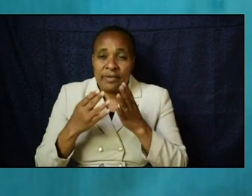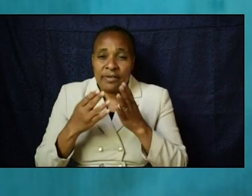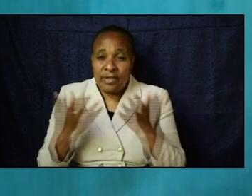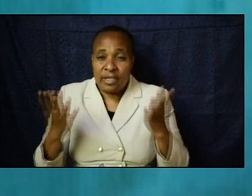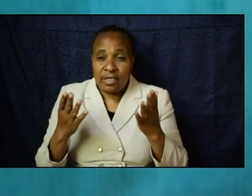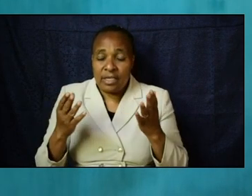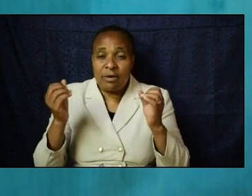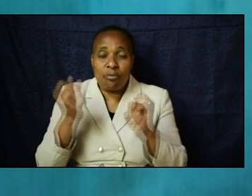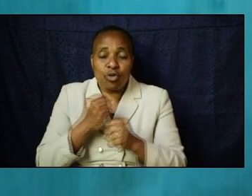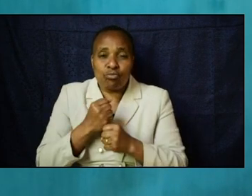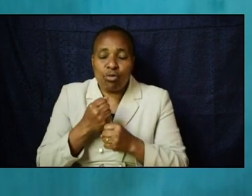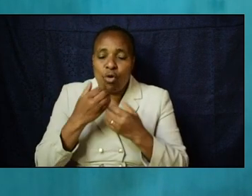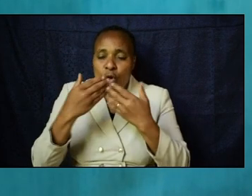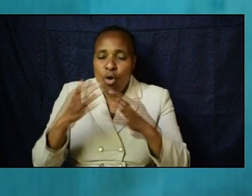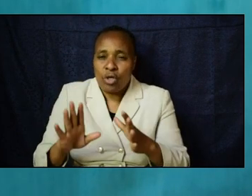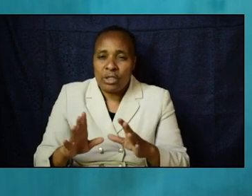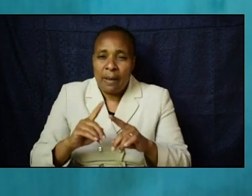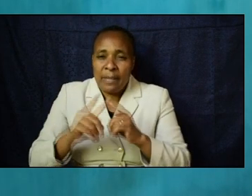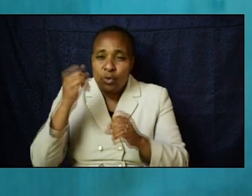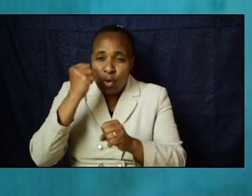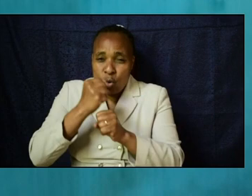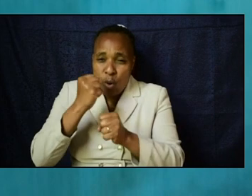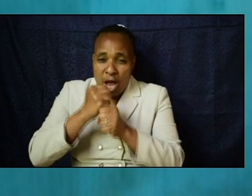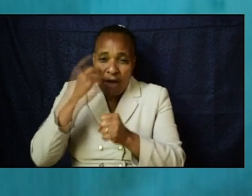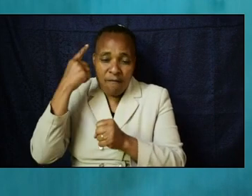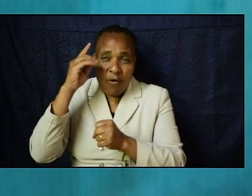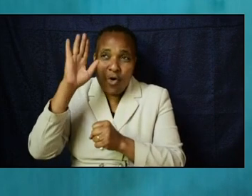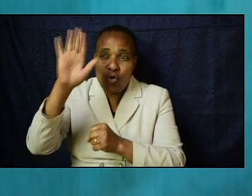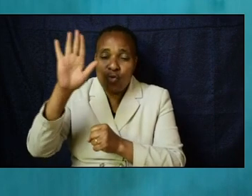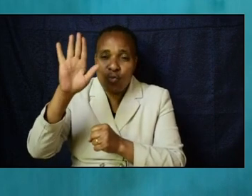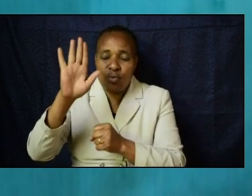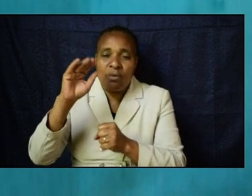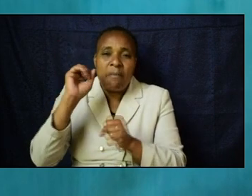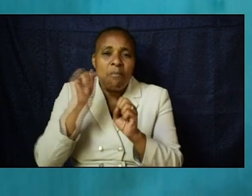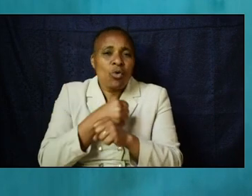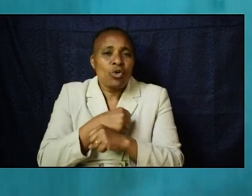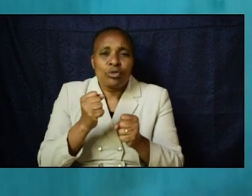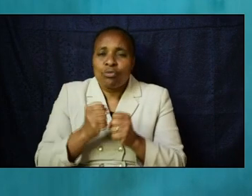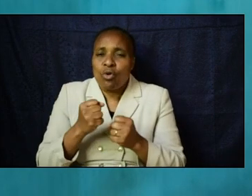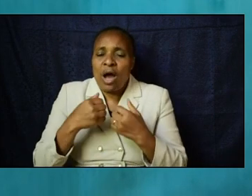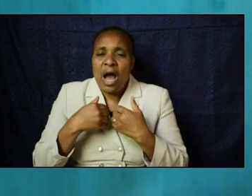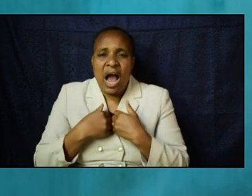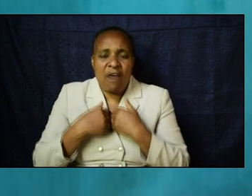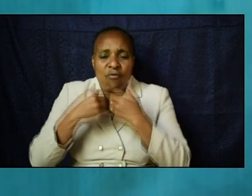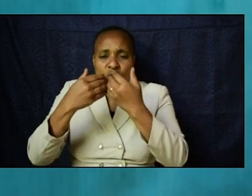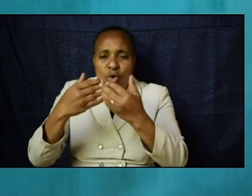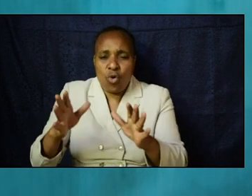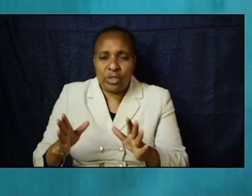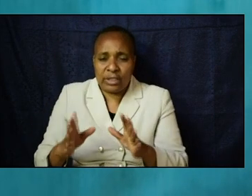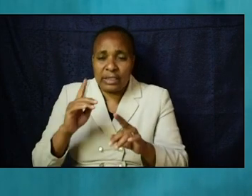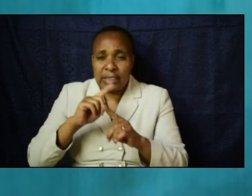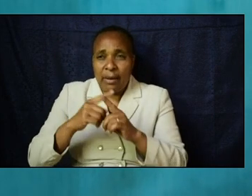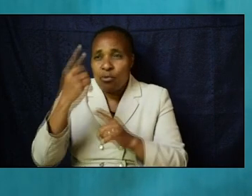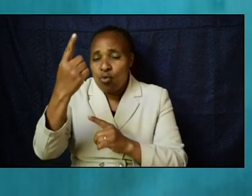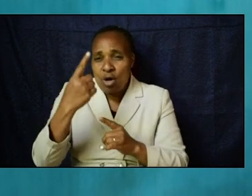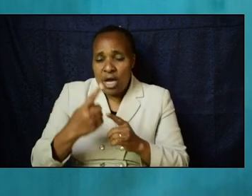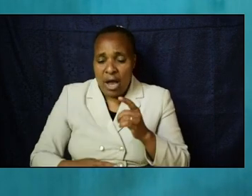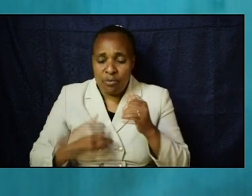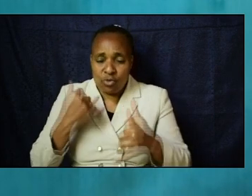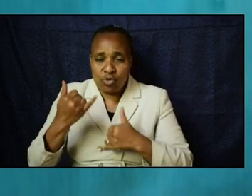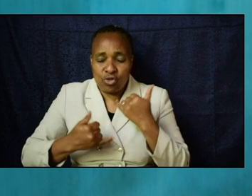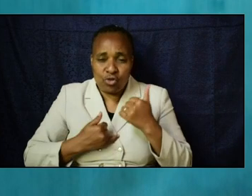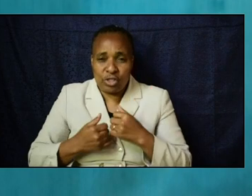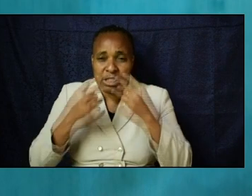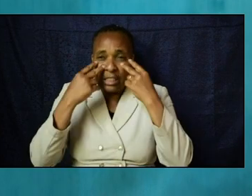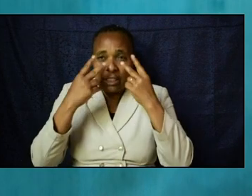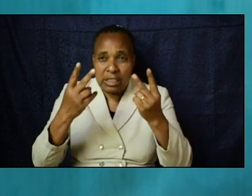may not be in vain, and even as we labor for you, it may not be in vain, that when you come, we might rejoice in seeing your